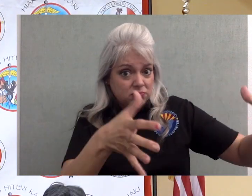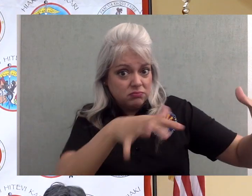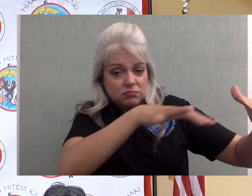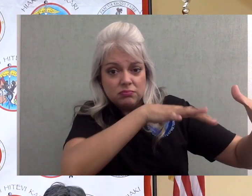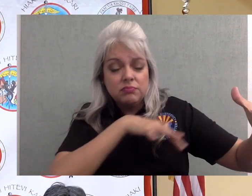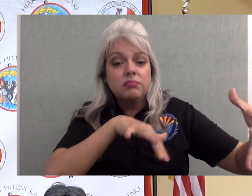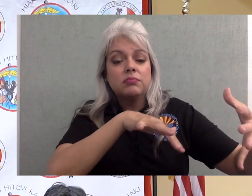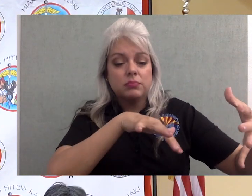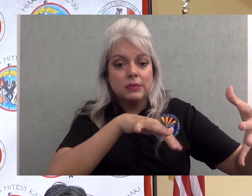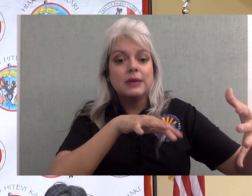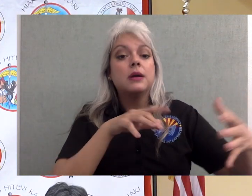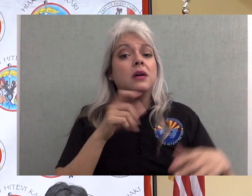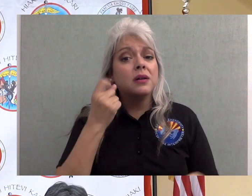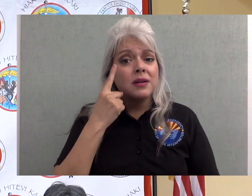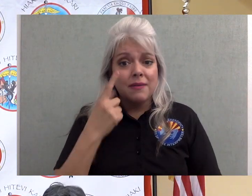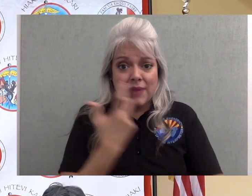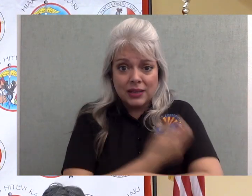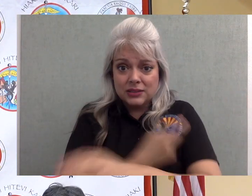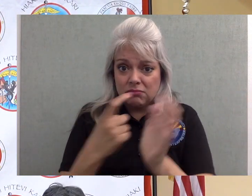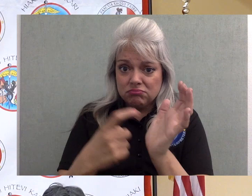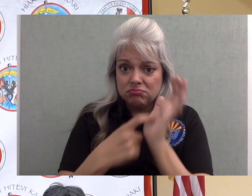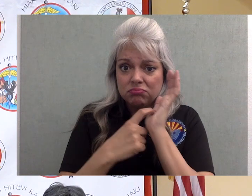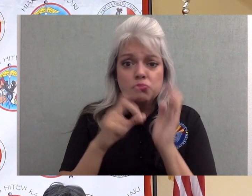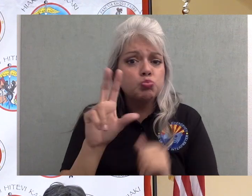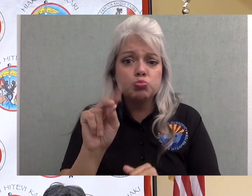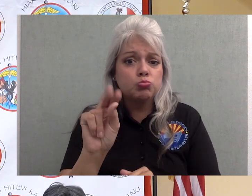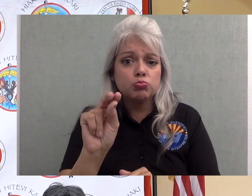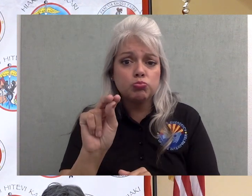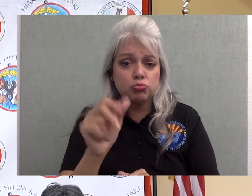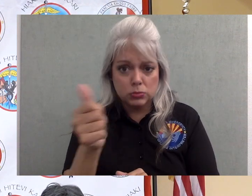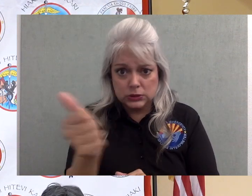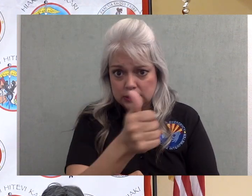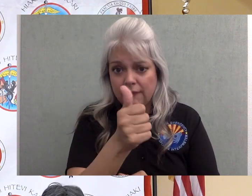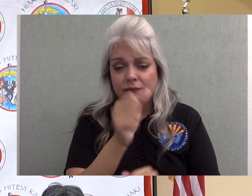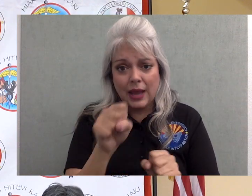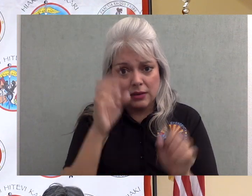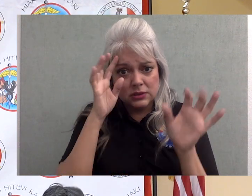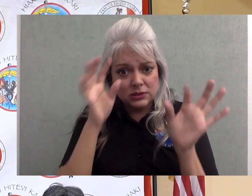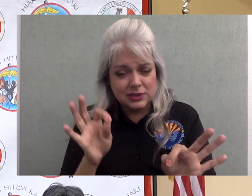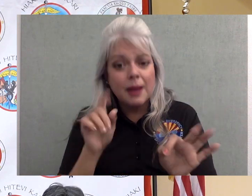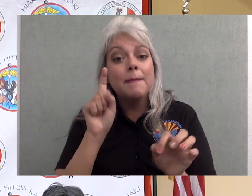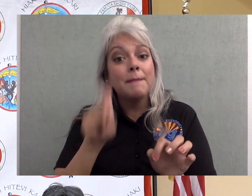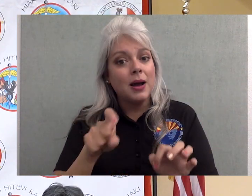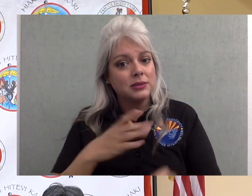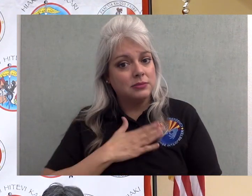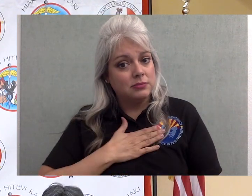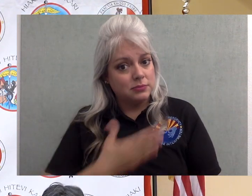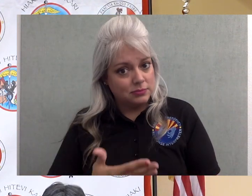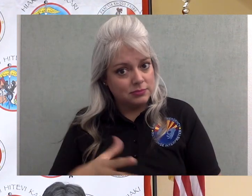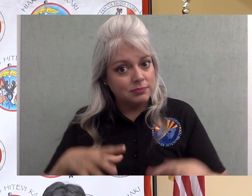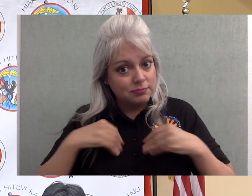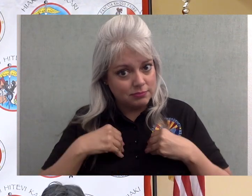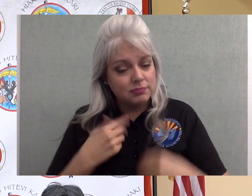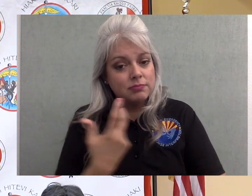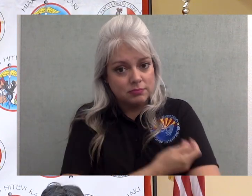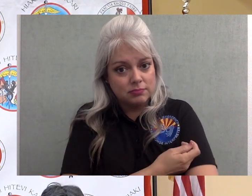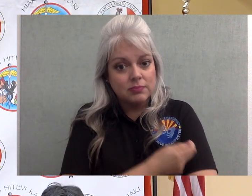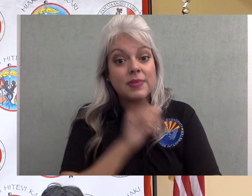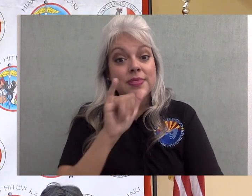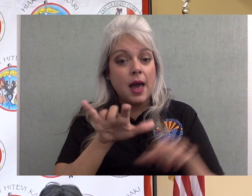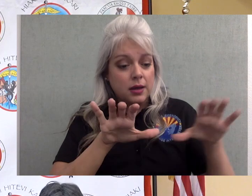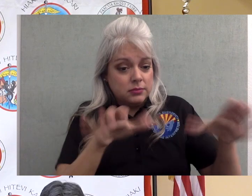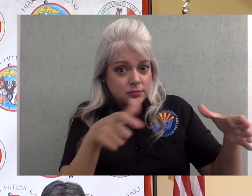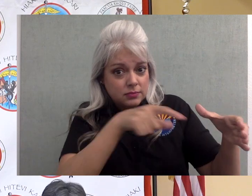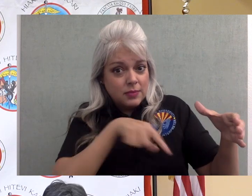is not mandatory. You must agree to be vaccinated. We will be given a small amount to vaccinate only phase 1